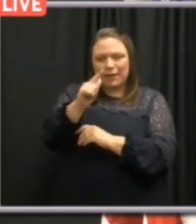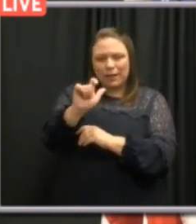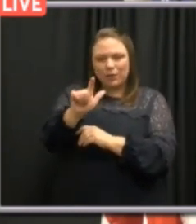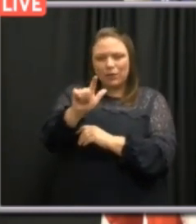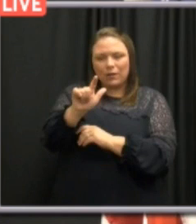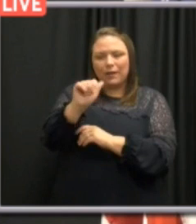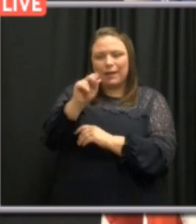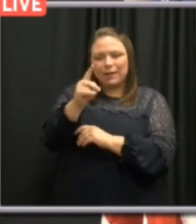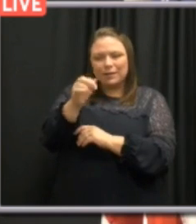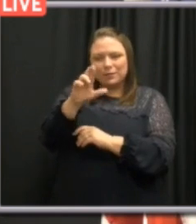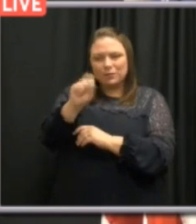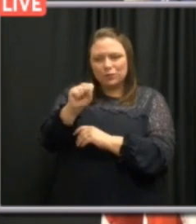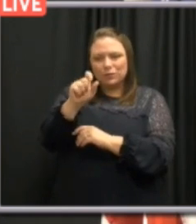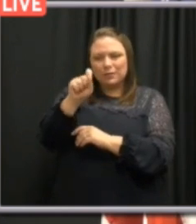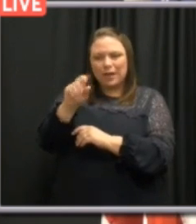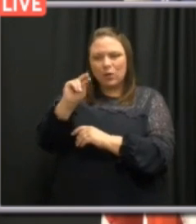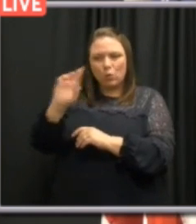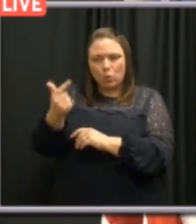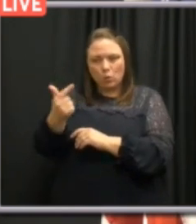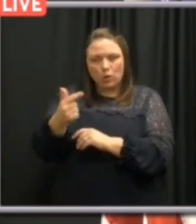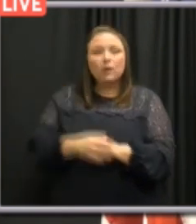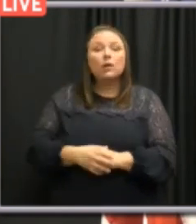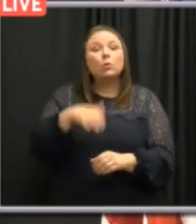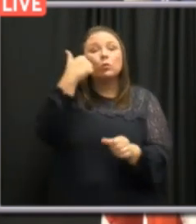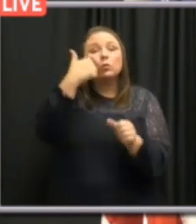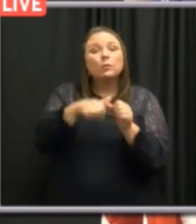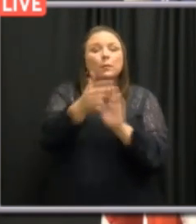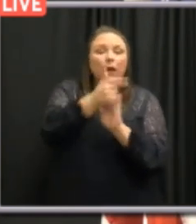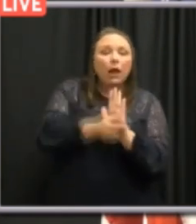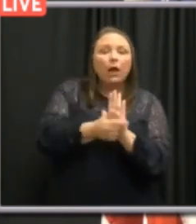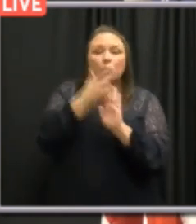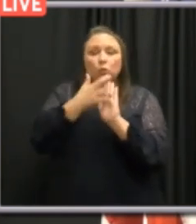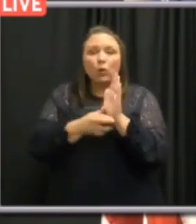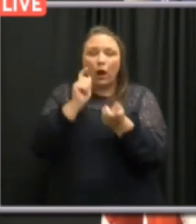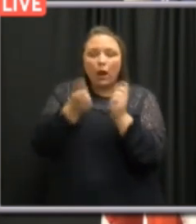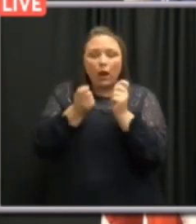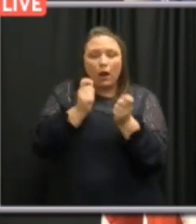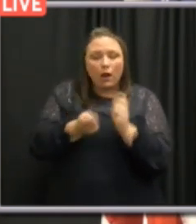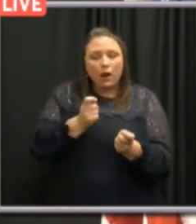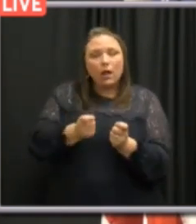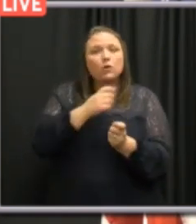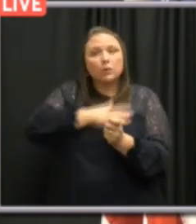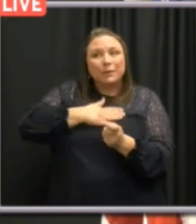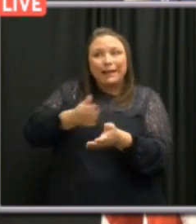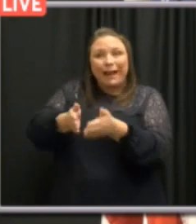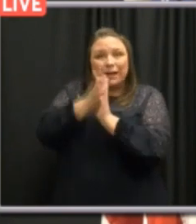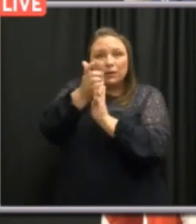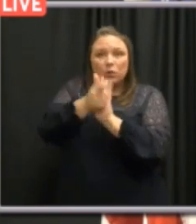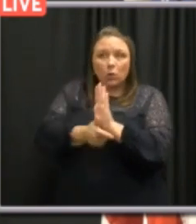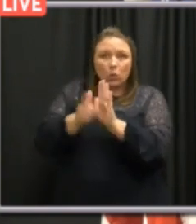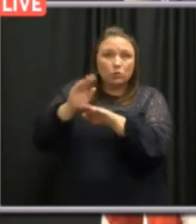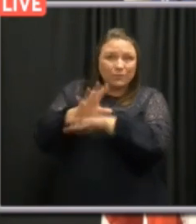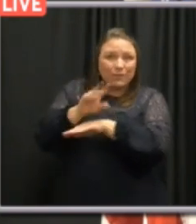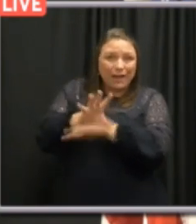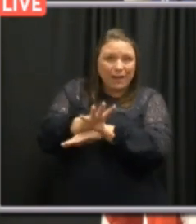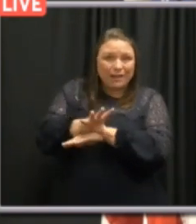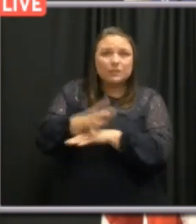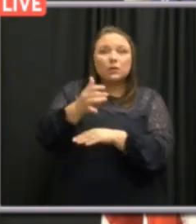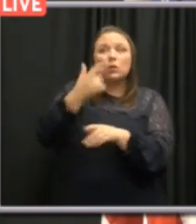tn.freelegalanswers.org. Keep in mind the laws and rules are ever-changing, so please seek legal advice. Again, you can